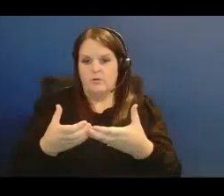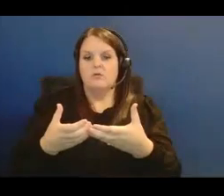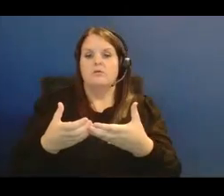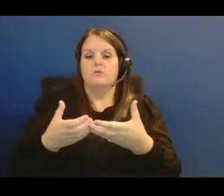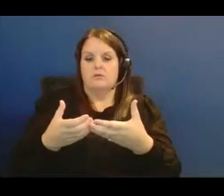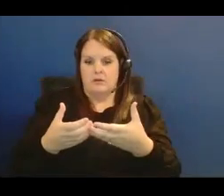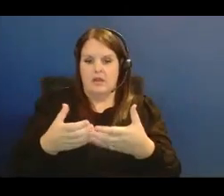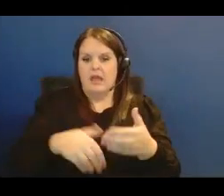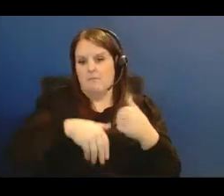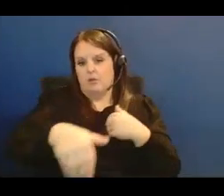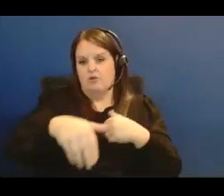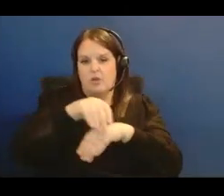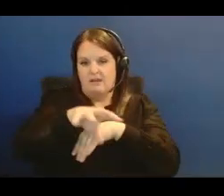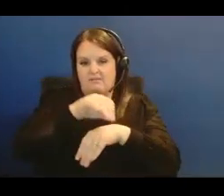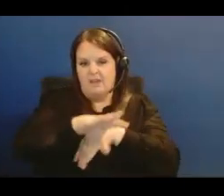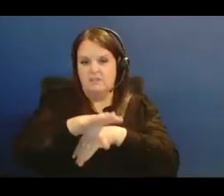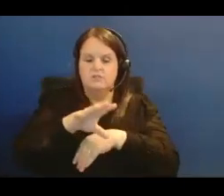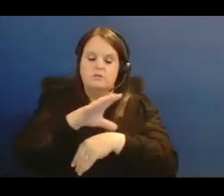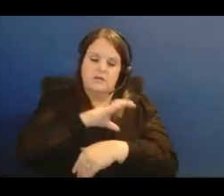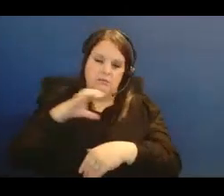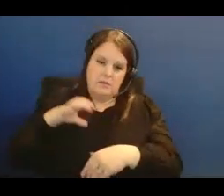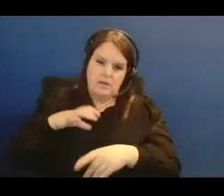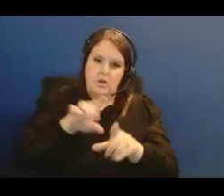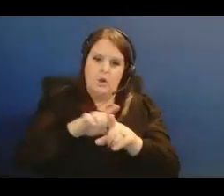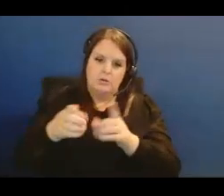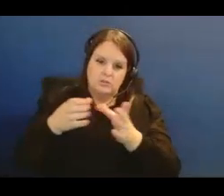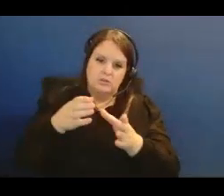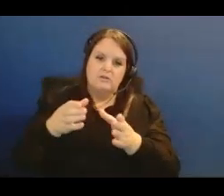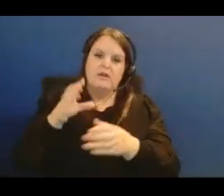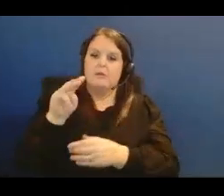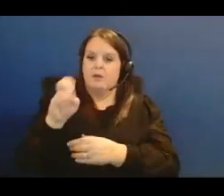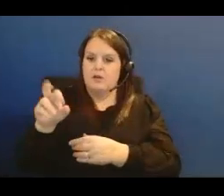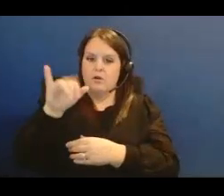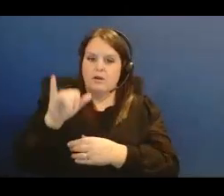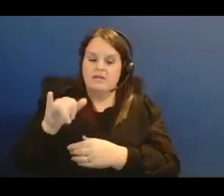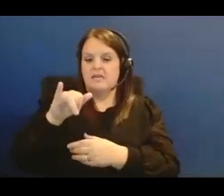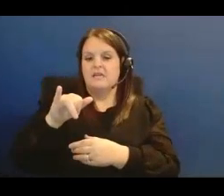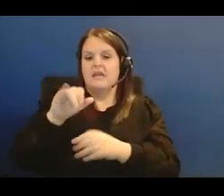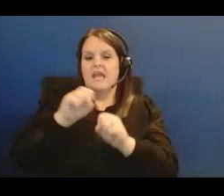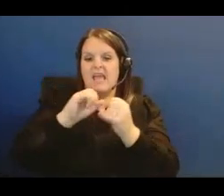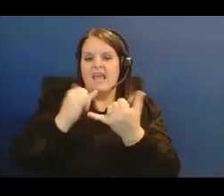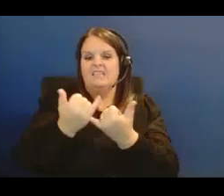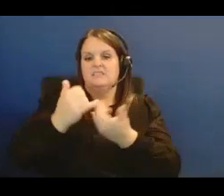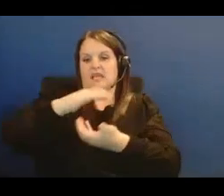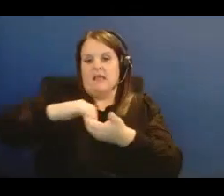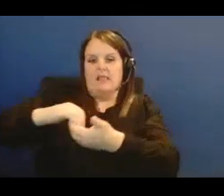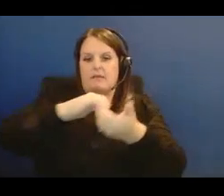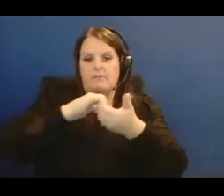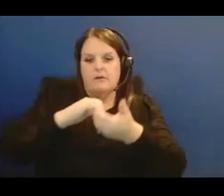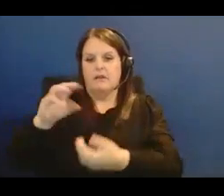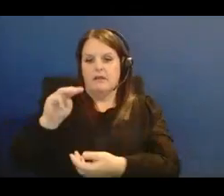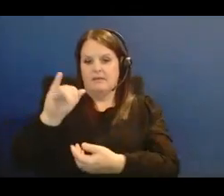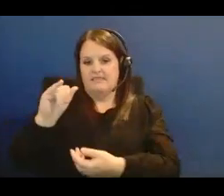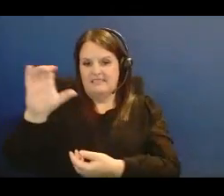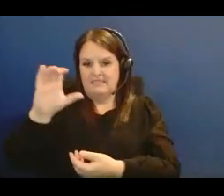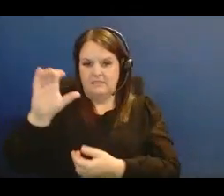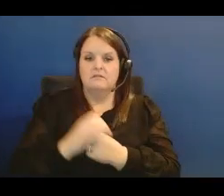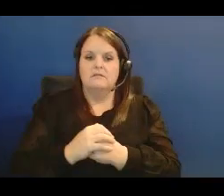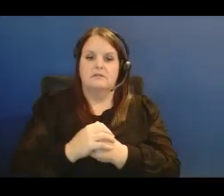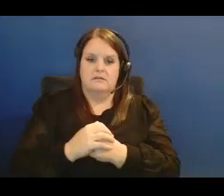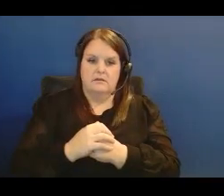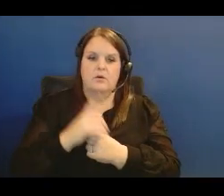Advisory Committee. I also serve on the Minority Interagency Collaborative, also known as MIC, which